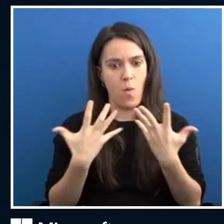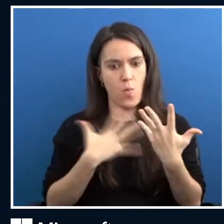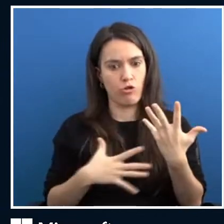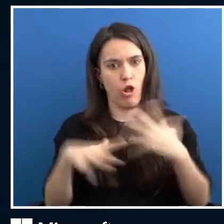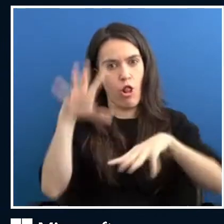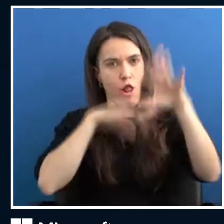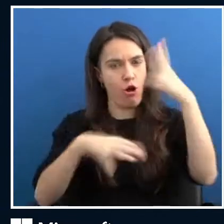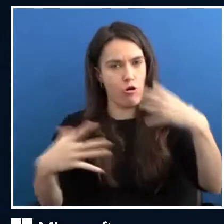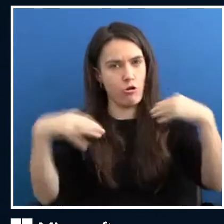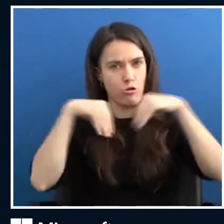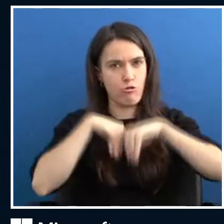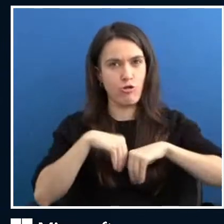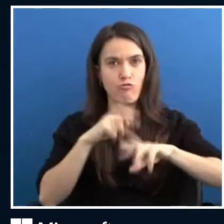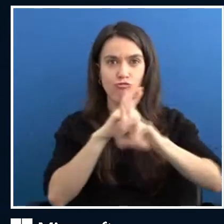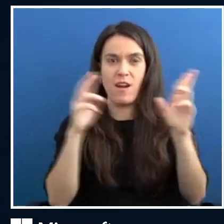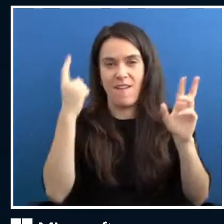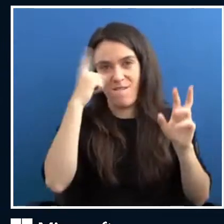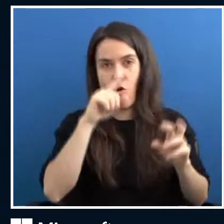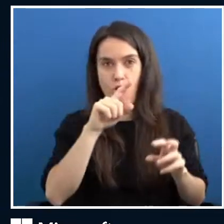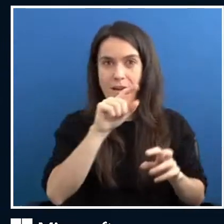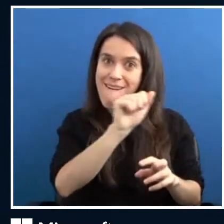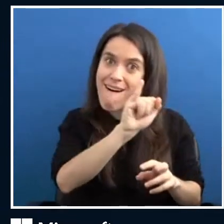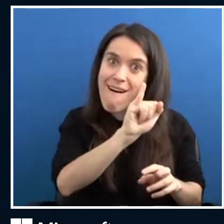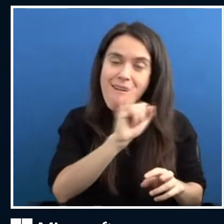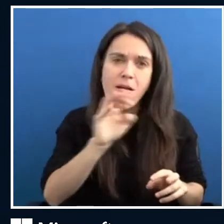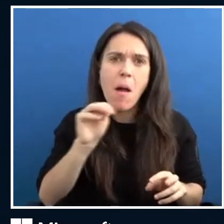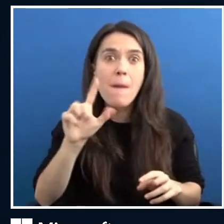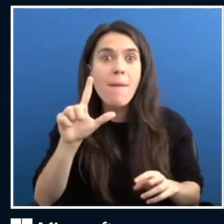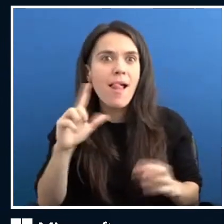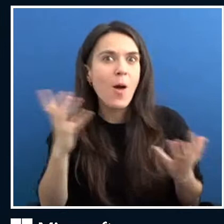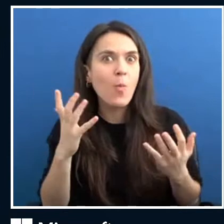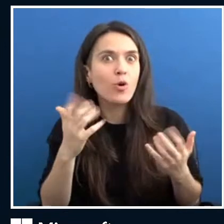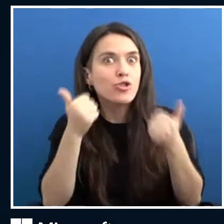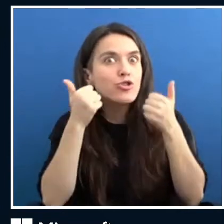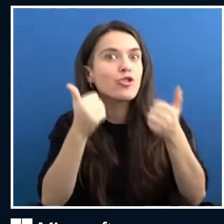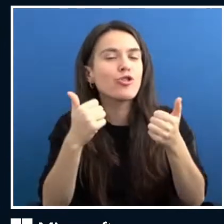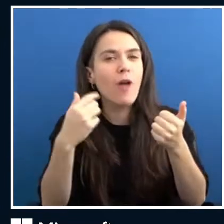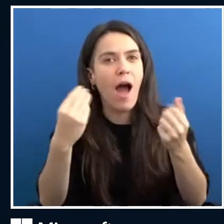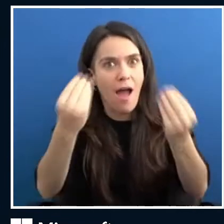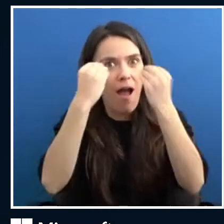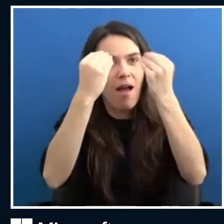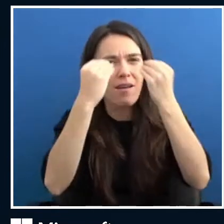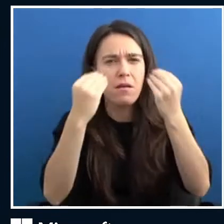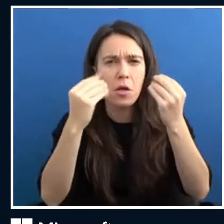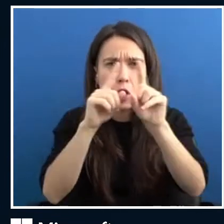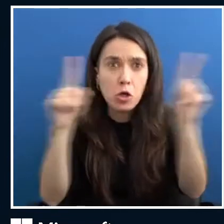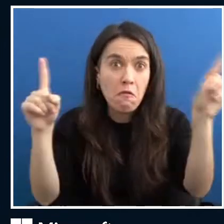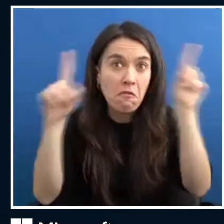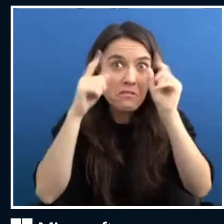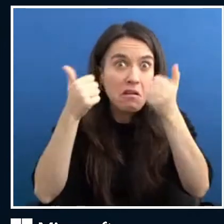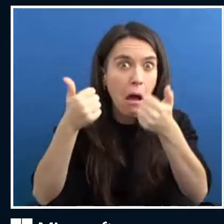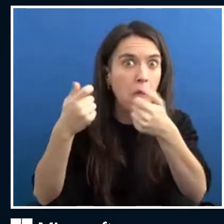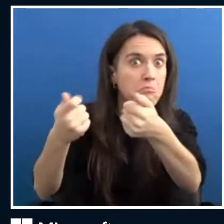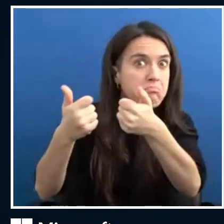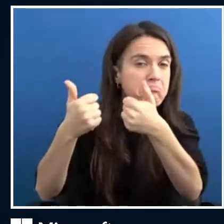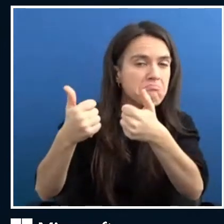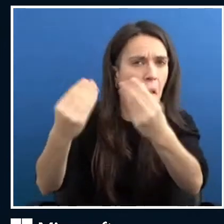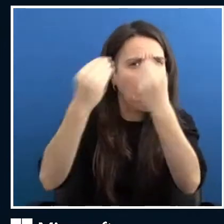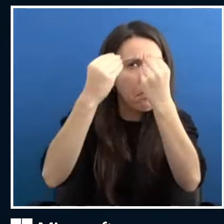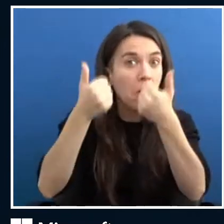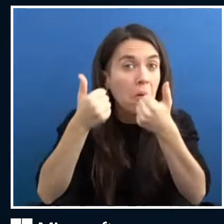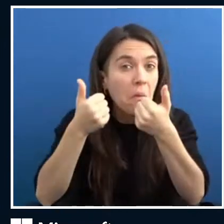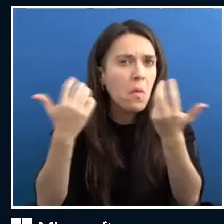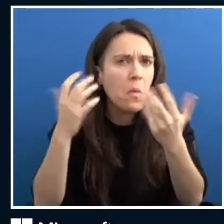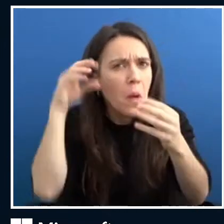university degrees really teaching the right things? And what do I need to become professional? So we've got a great panel of